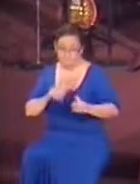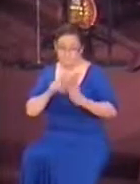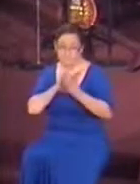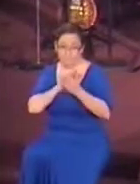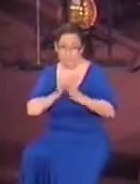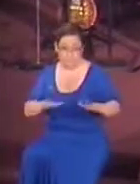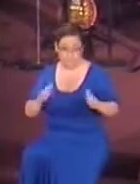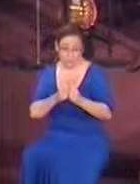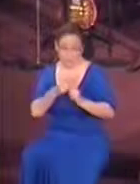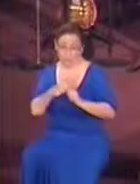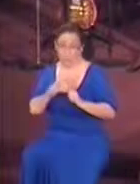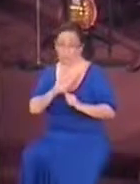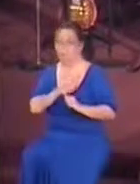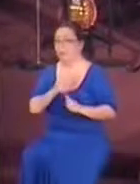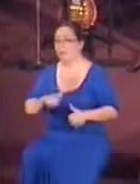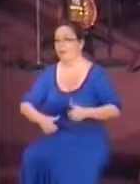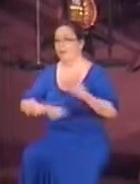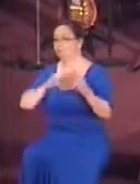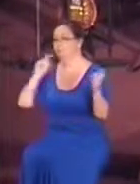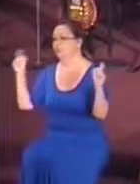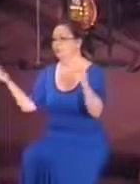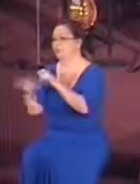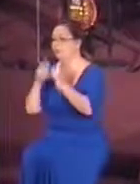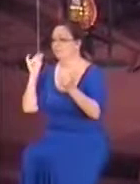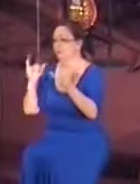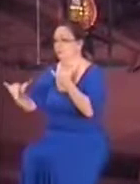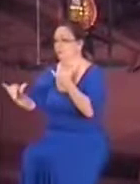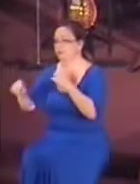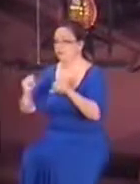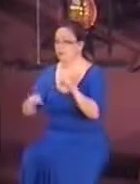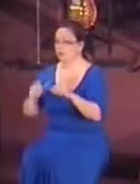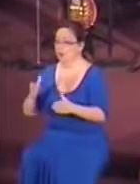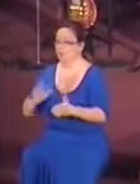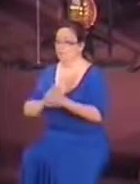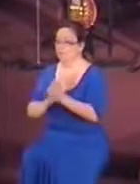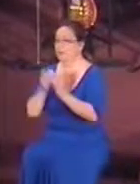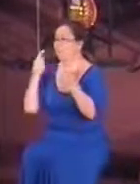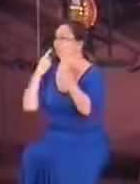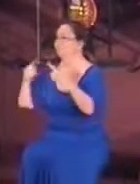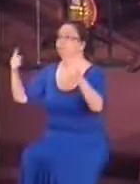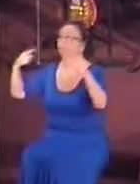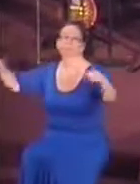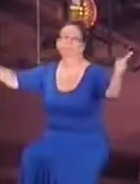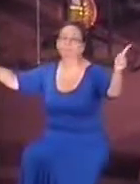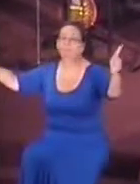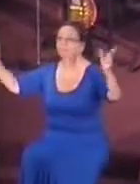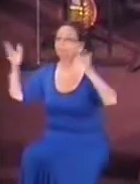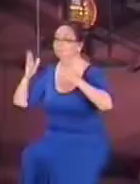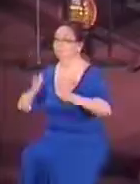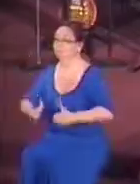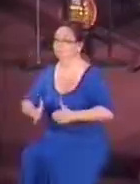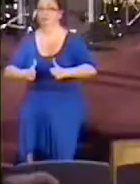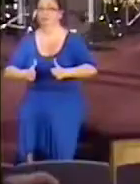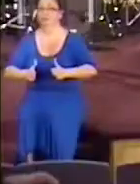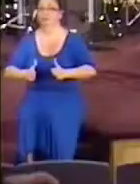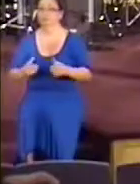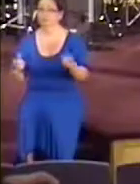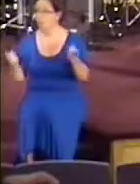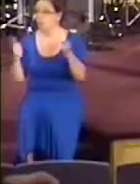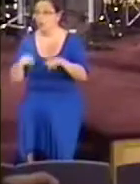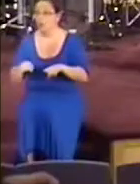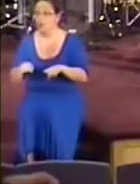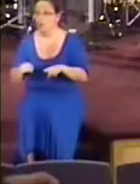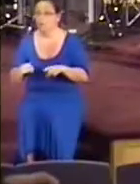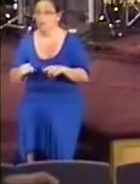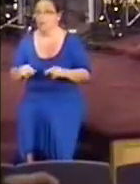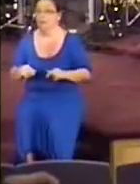their lives were changed forever. The doubters became the announcers. And so what is at stake? What's